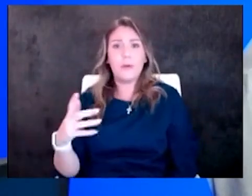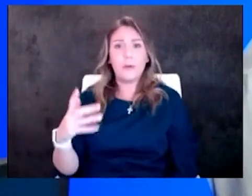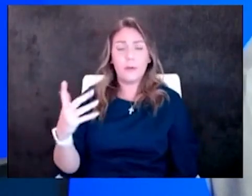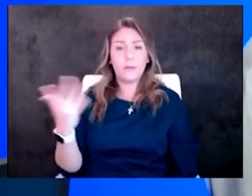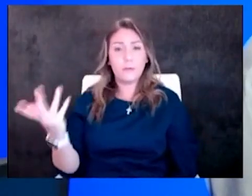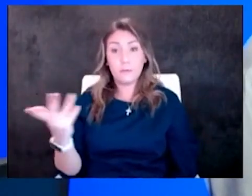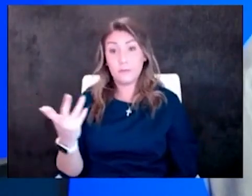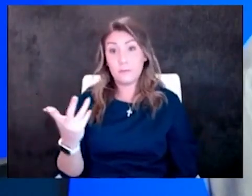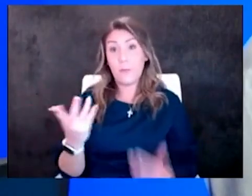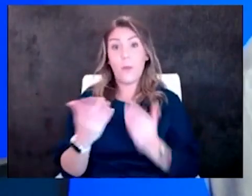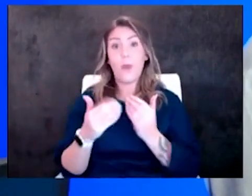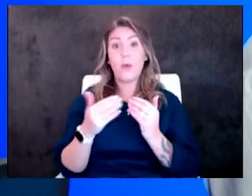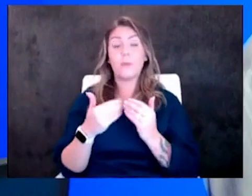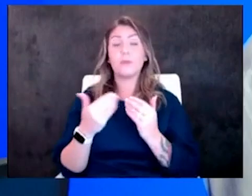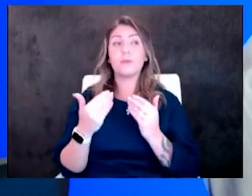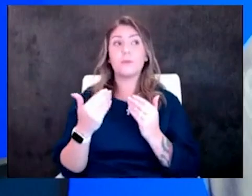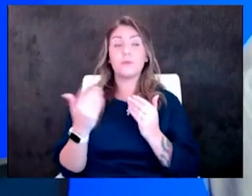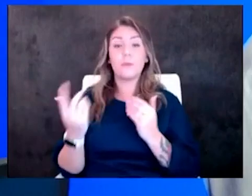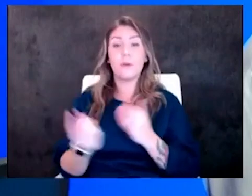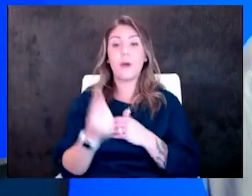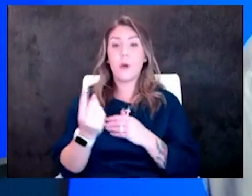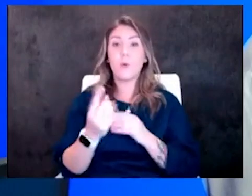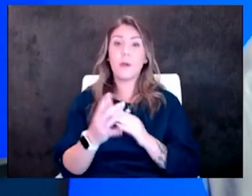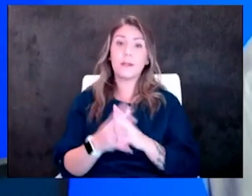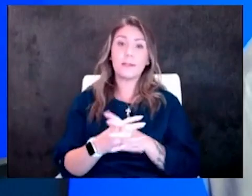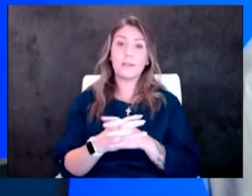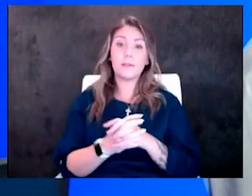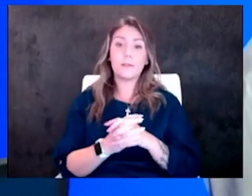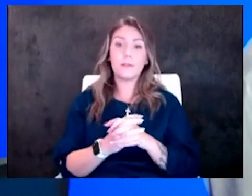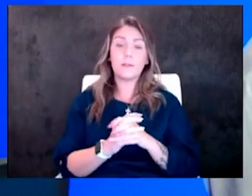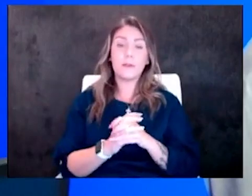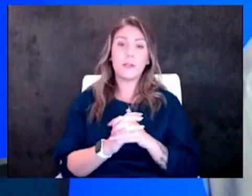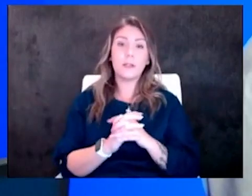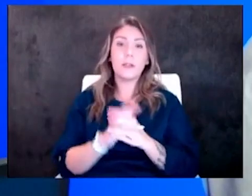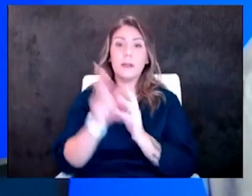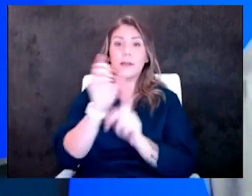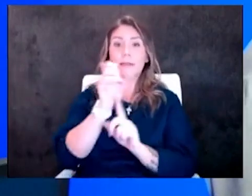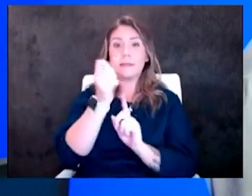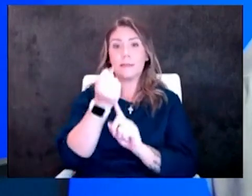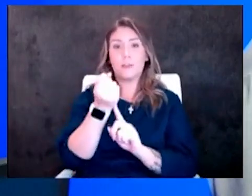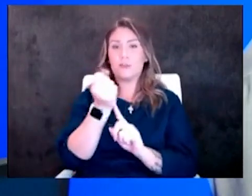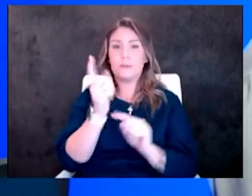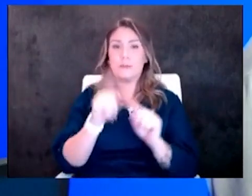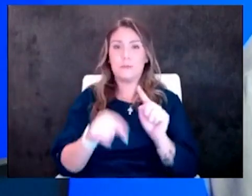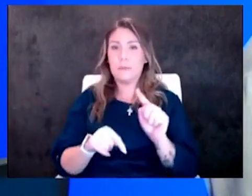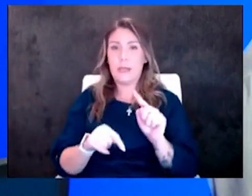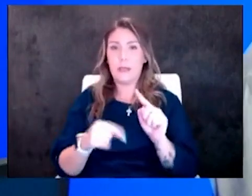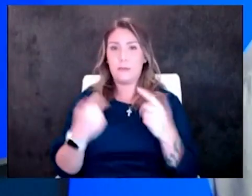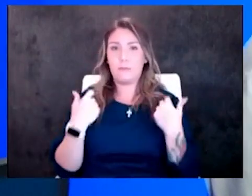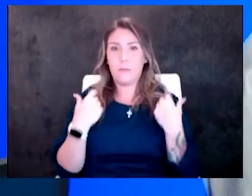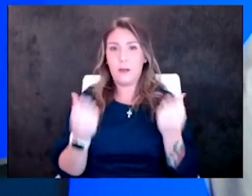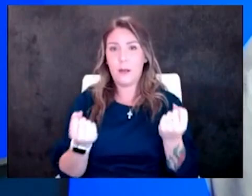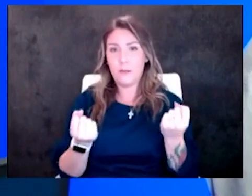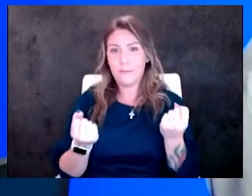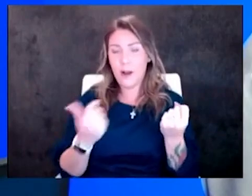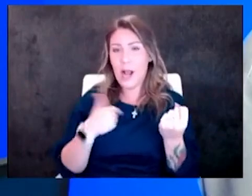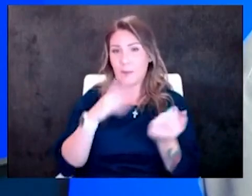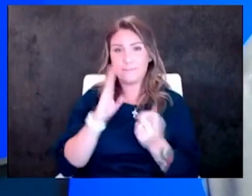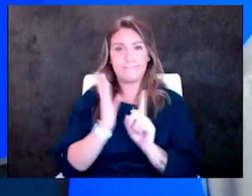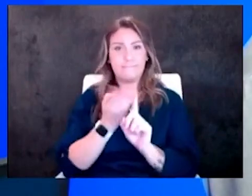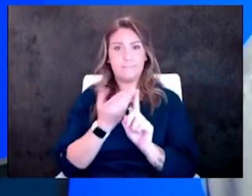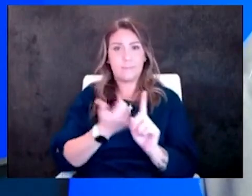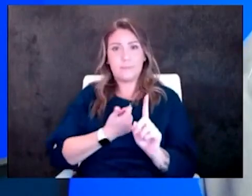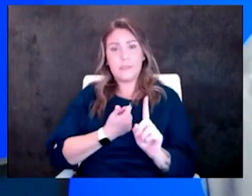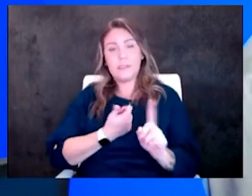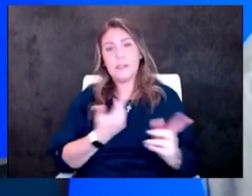almost always a situation that can't be recovered in an important way. I was convinced that we had